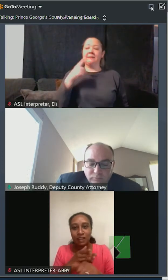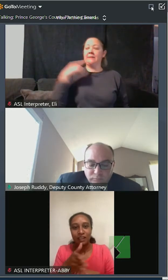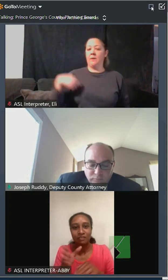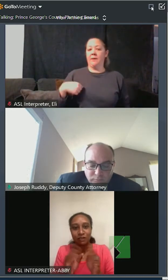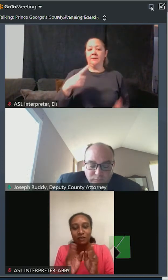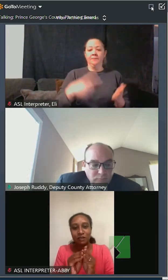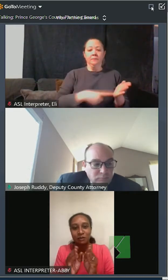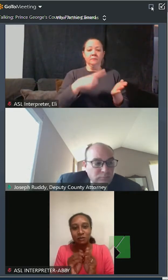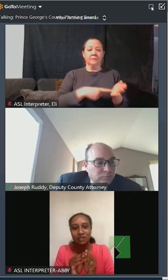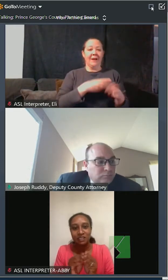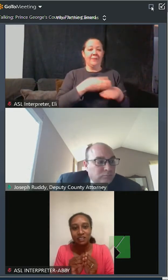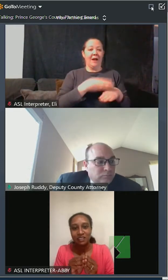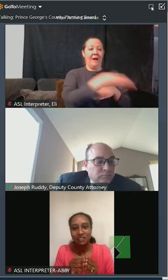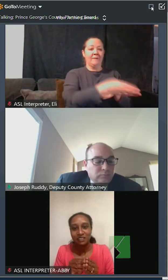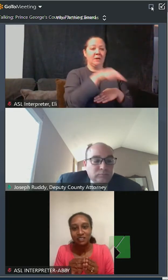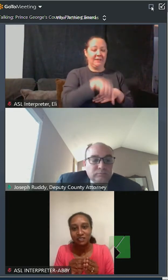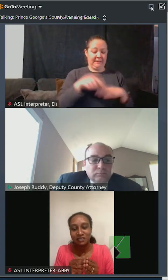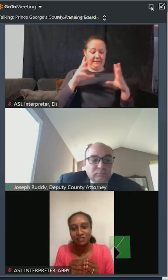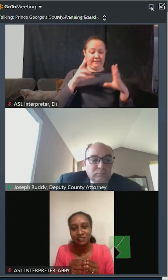there are